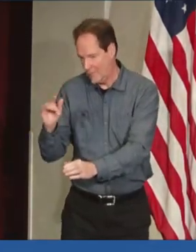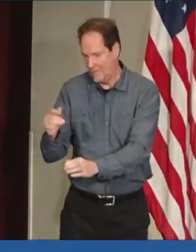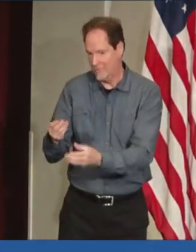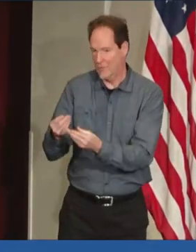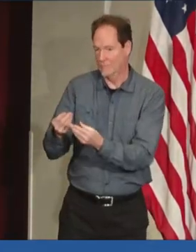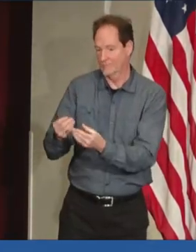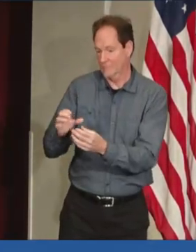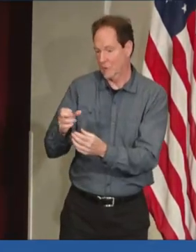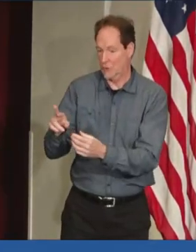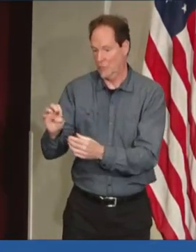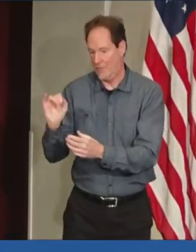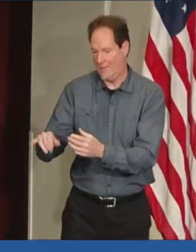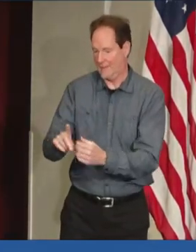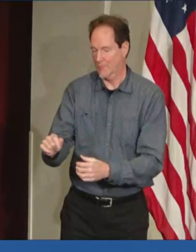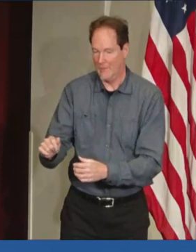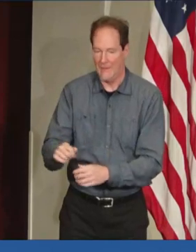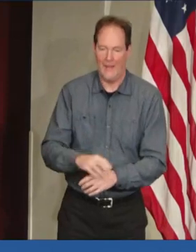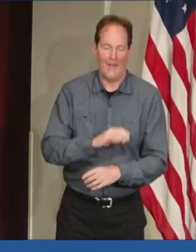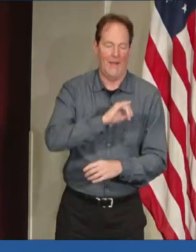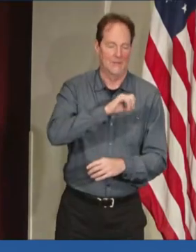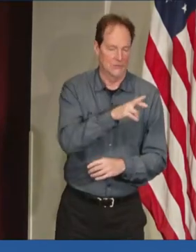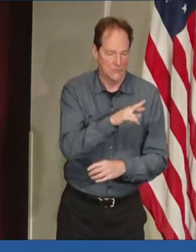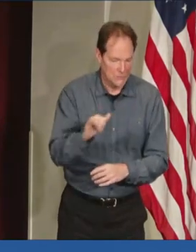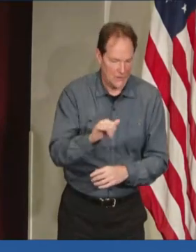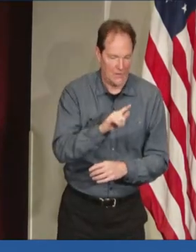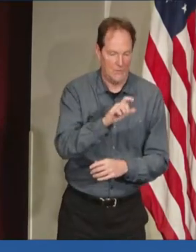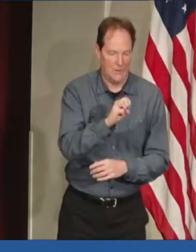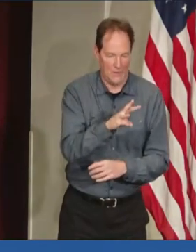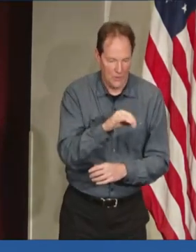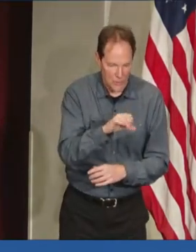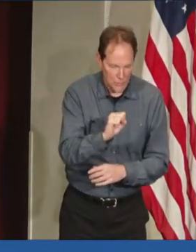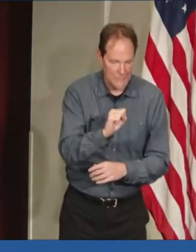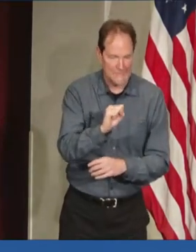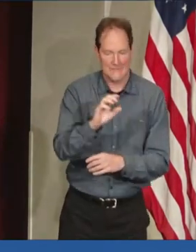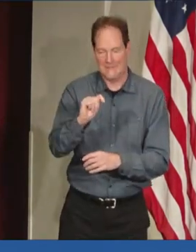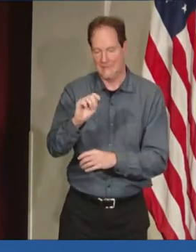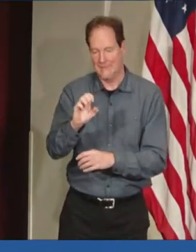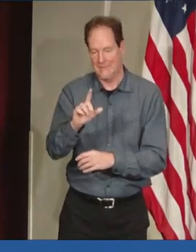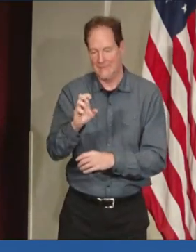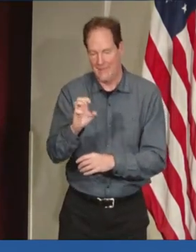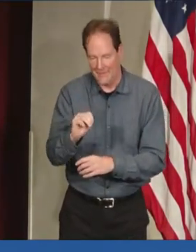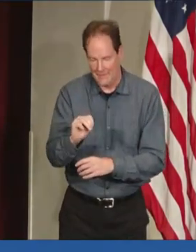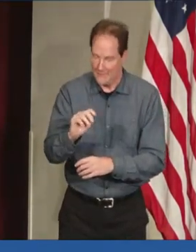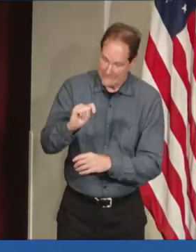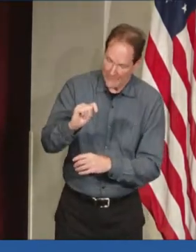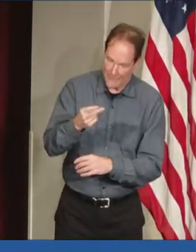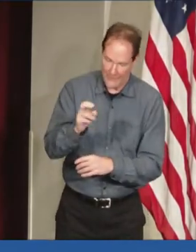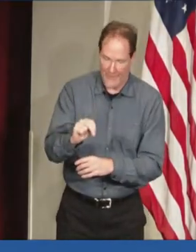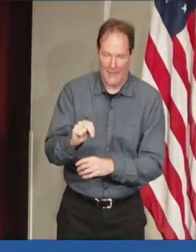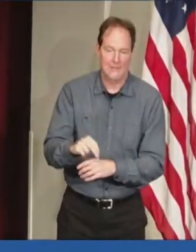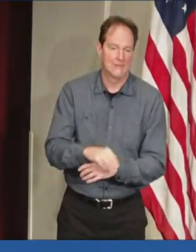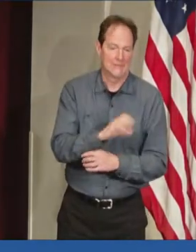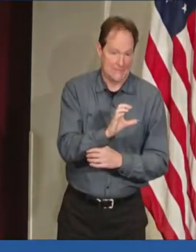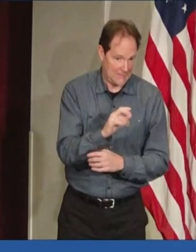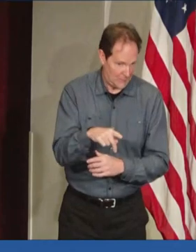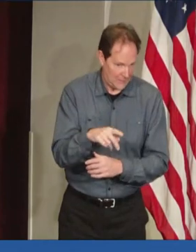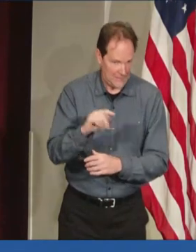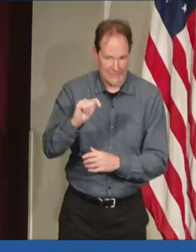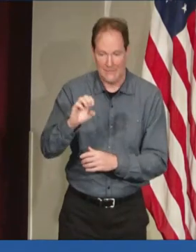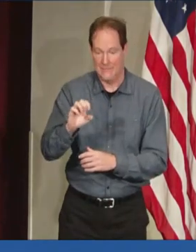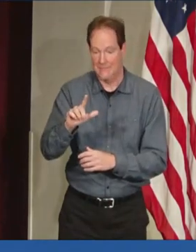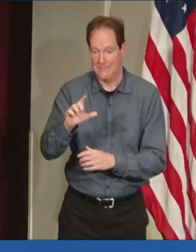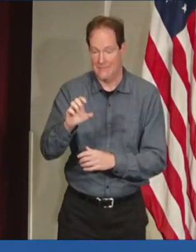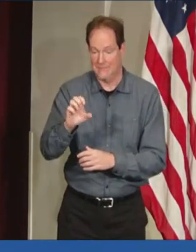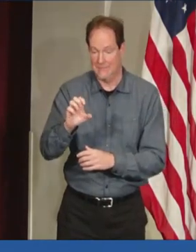not, and the Jerry Lewis telethon, and the CP telethon, much of which many of you don't know